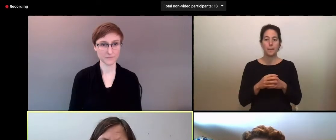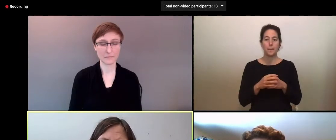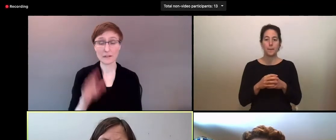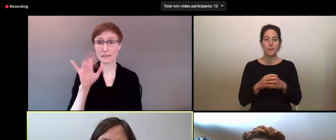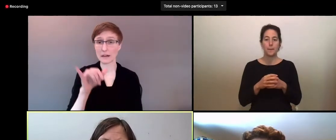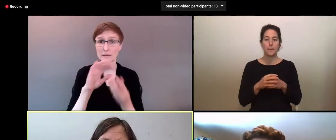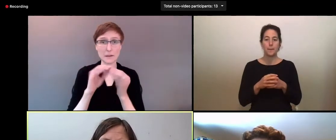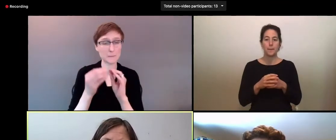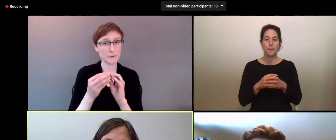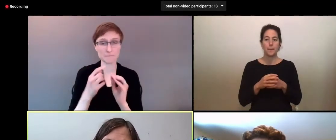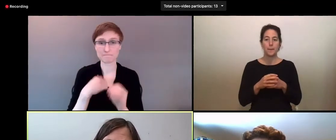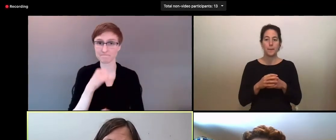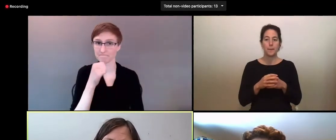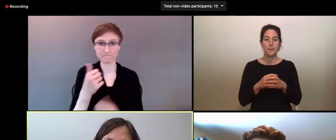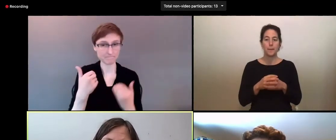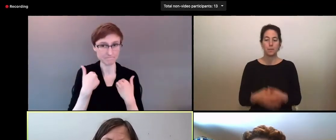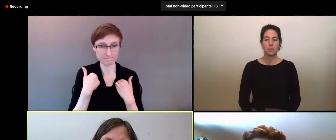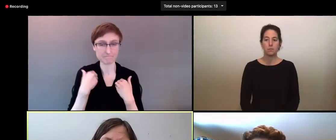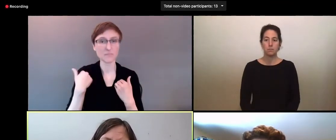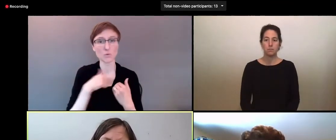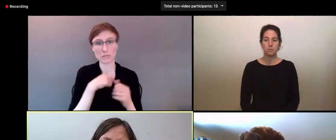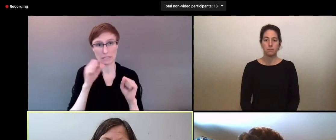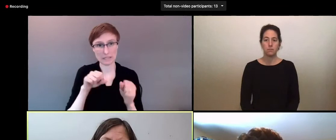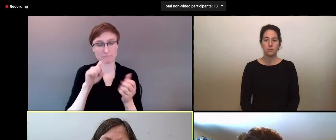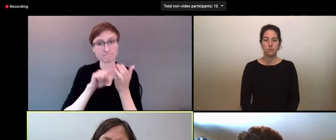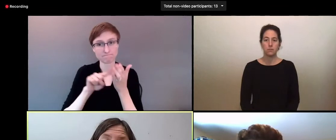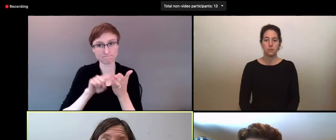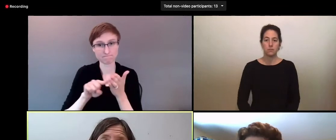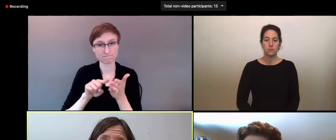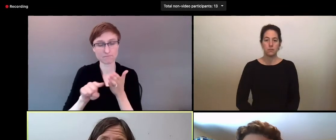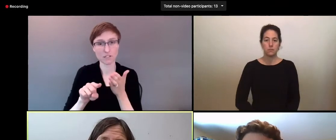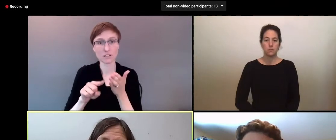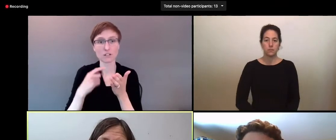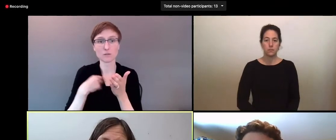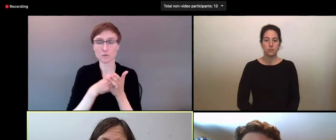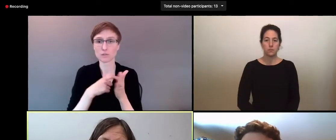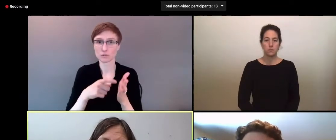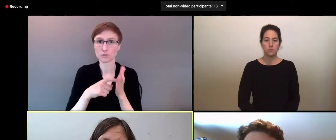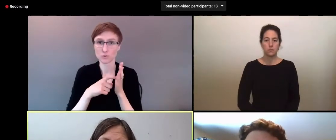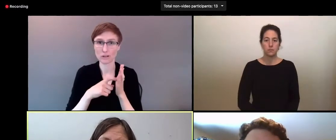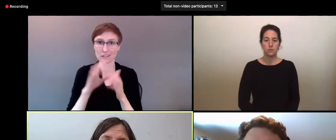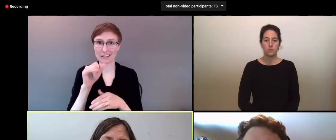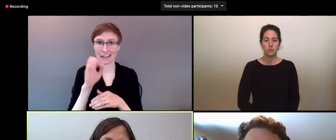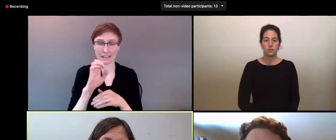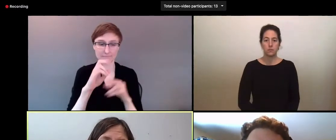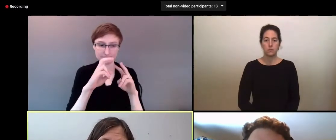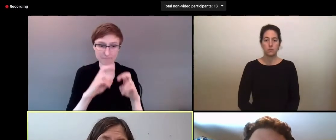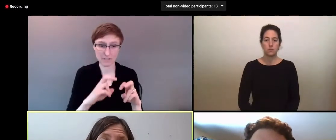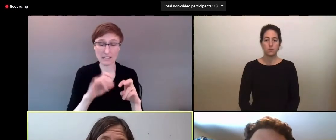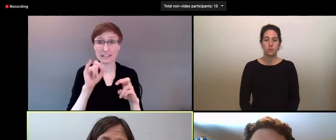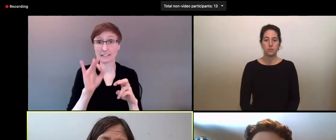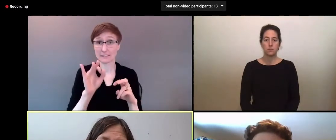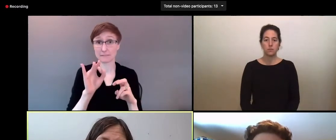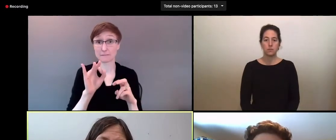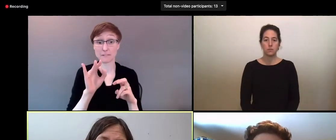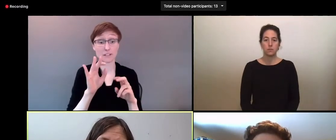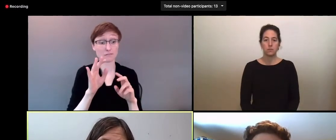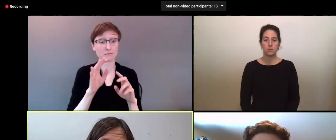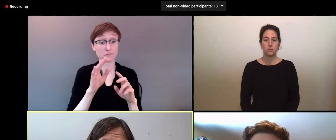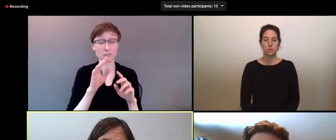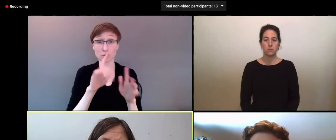That requires us to look at when the cases started, and if they're 14 days after the onset of symptoms, then we consider that